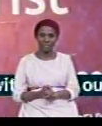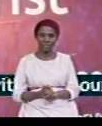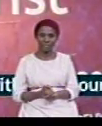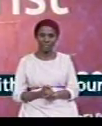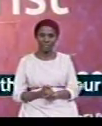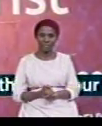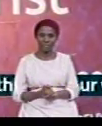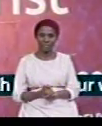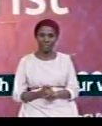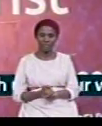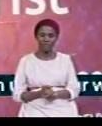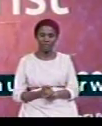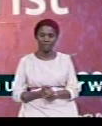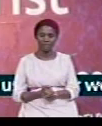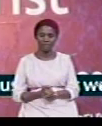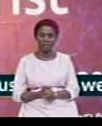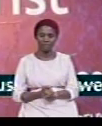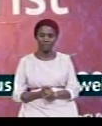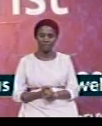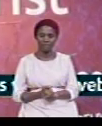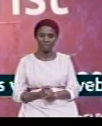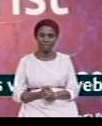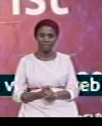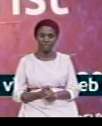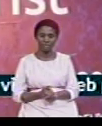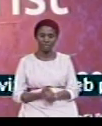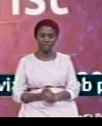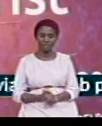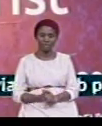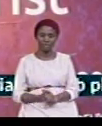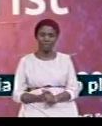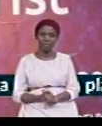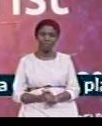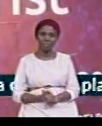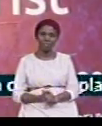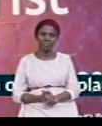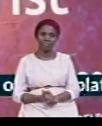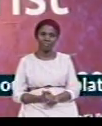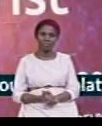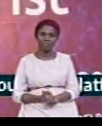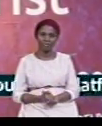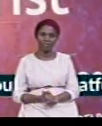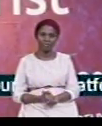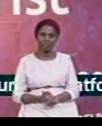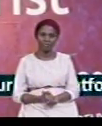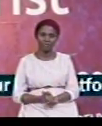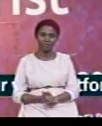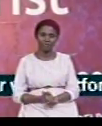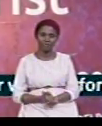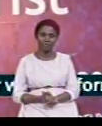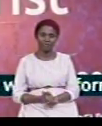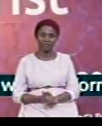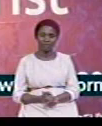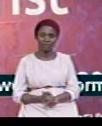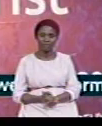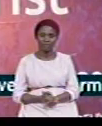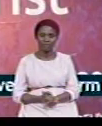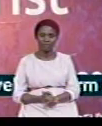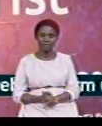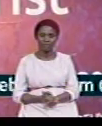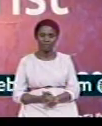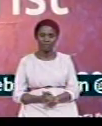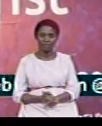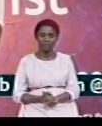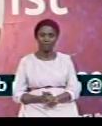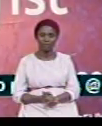ketwa na meka say man tam ho de de madan calendar ye kenkam me ko SS ye ka say guest prefect na yare de ahine ya say de opay yare